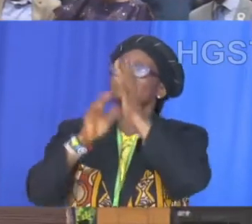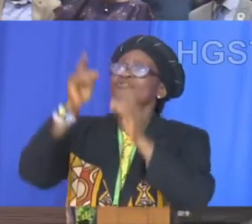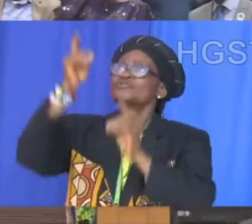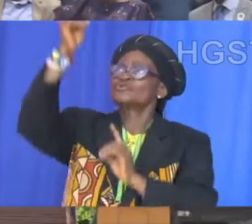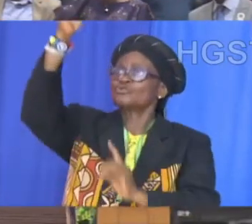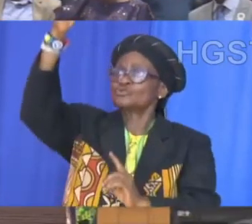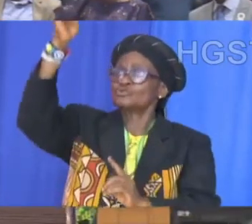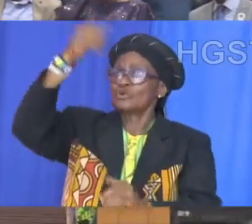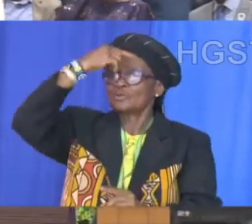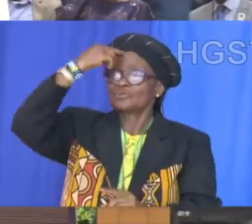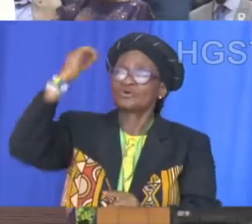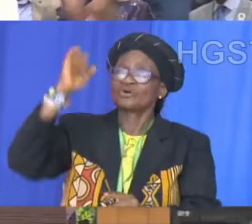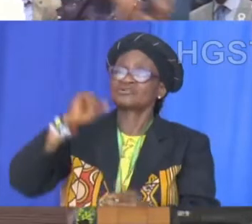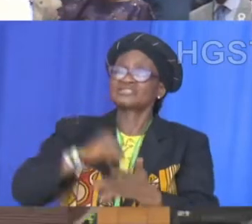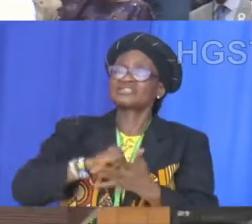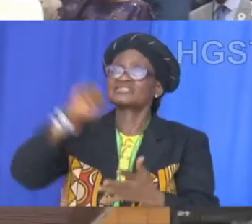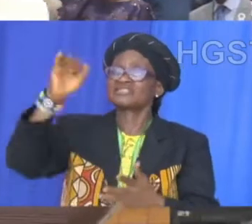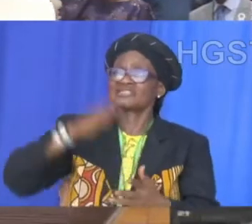But